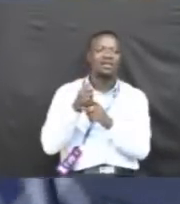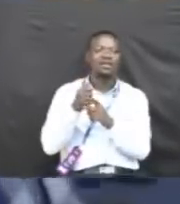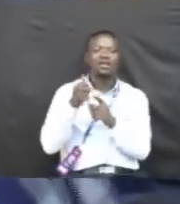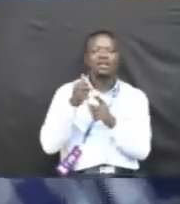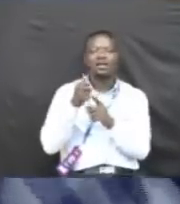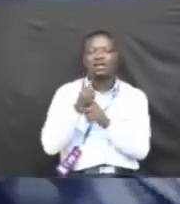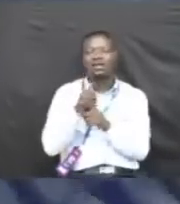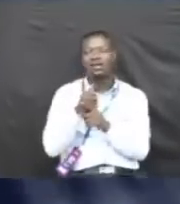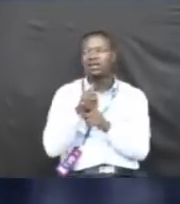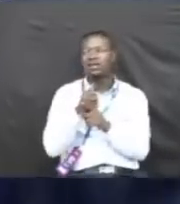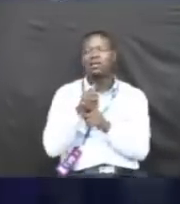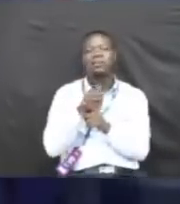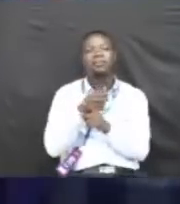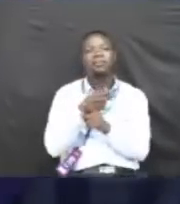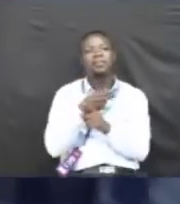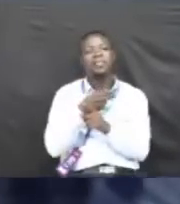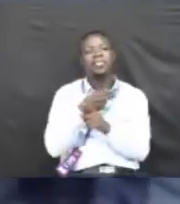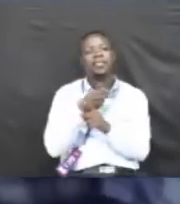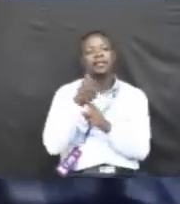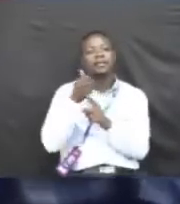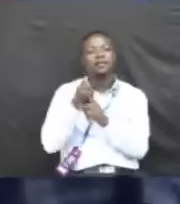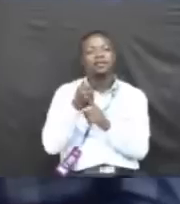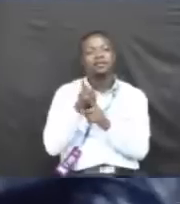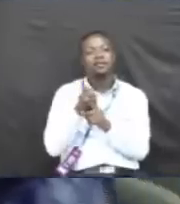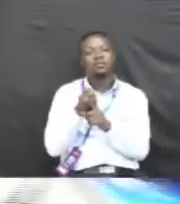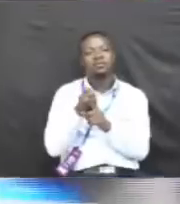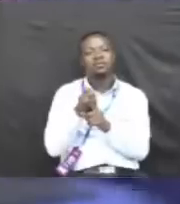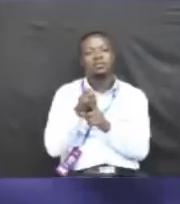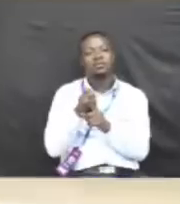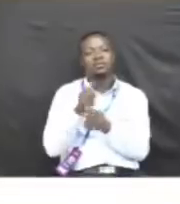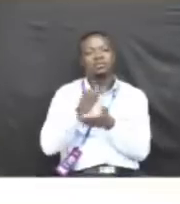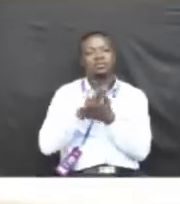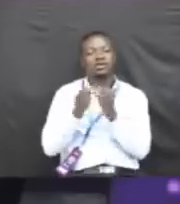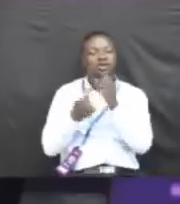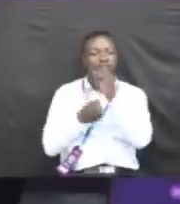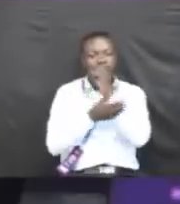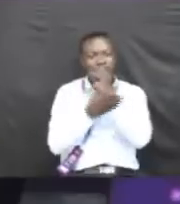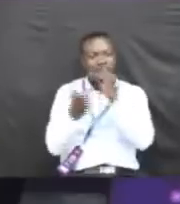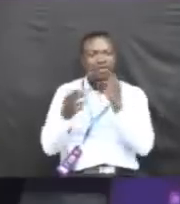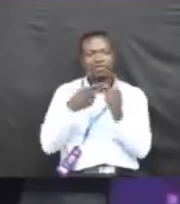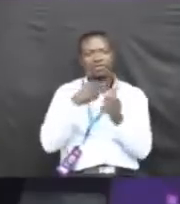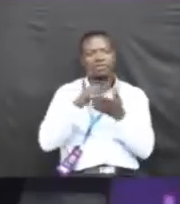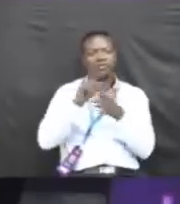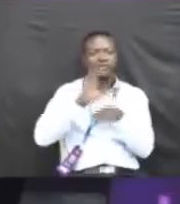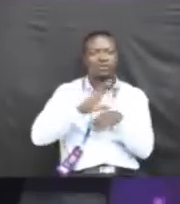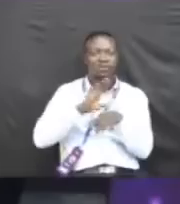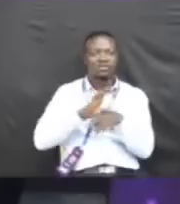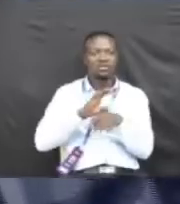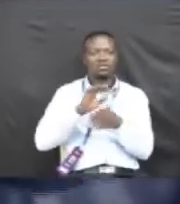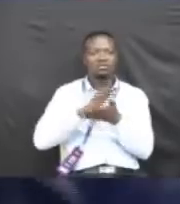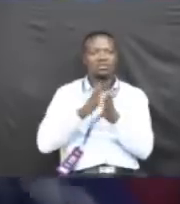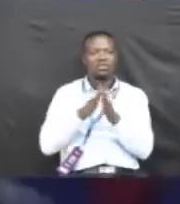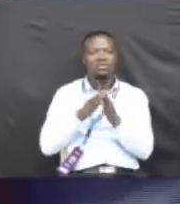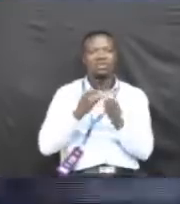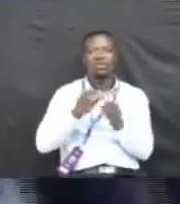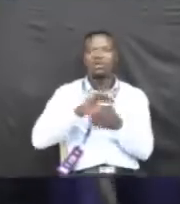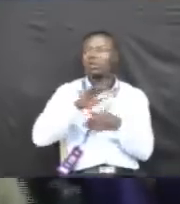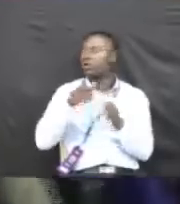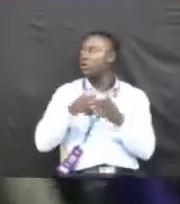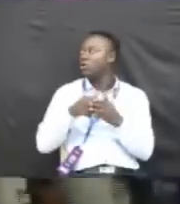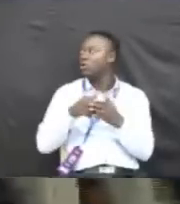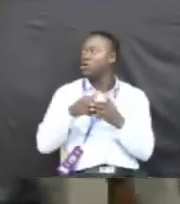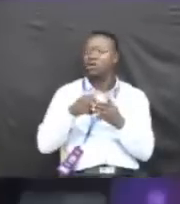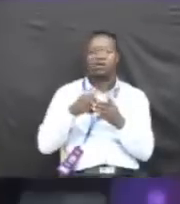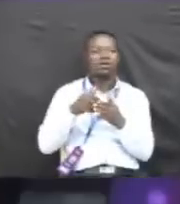Olives worship center who also doubles as the media pastor of the church was agile the overall winner of